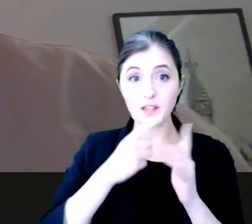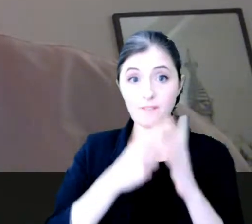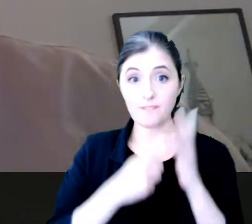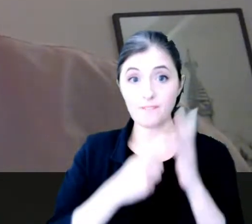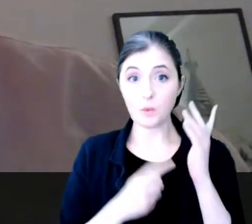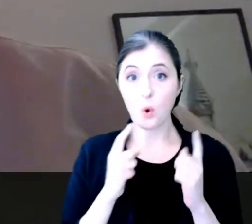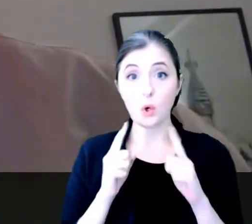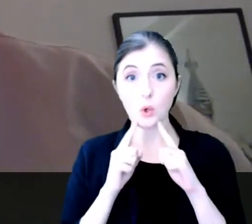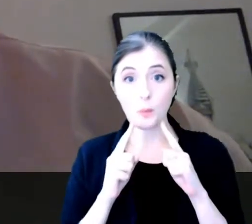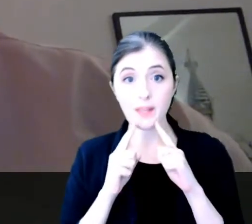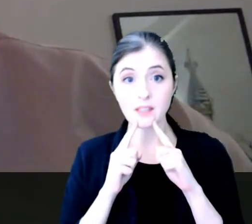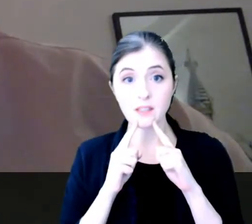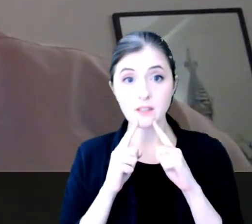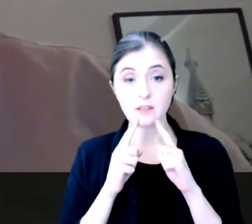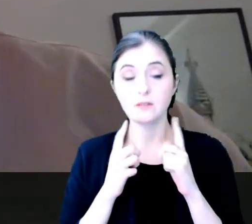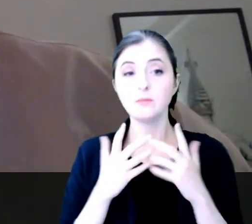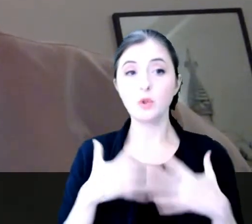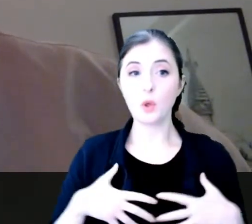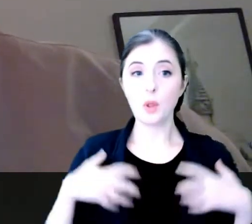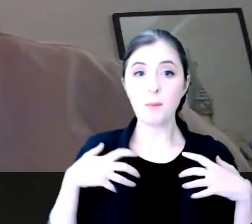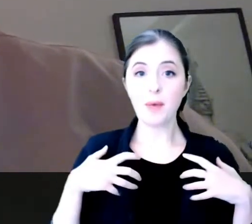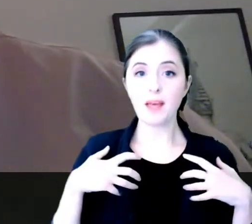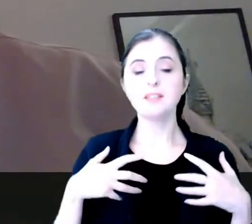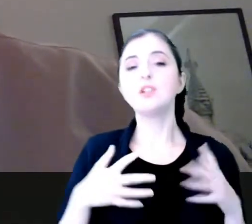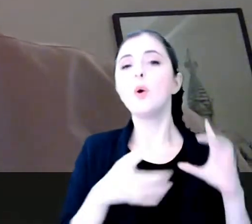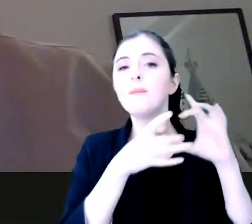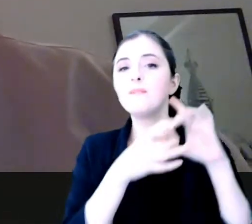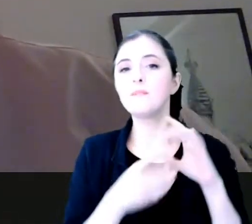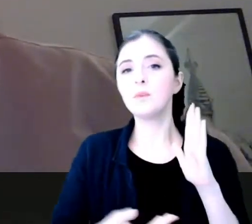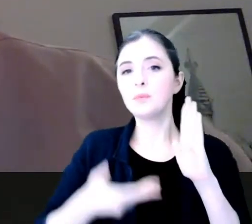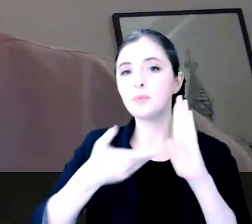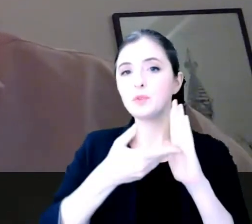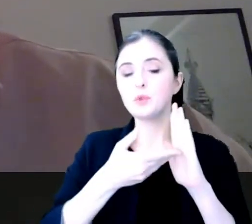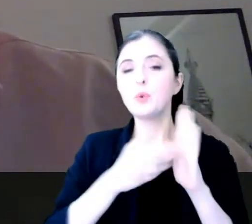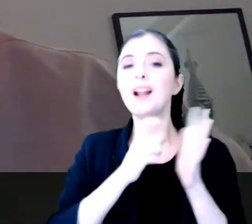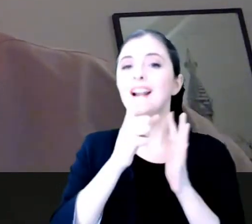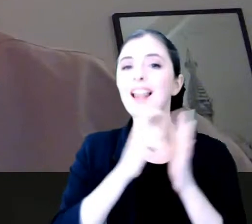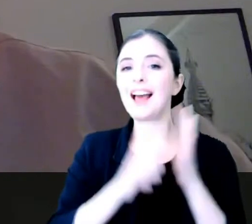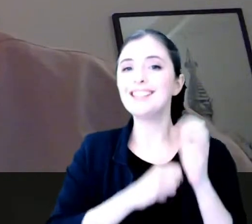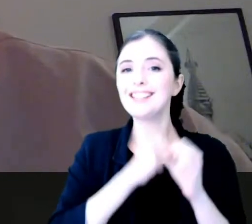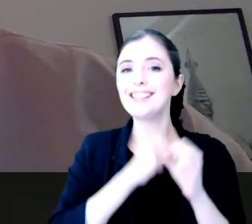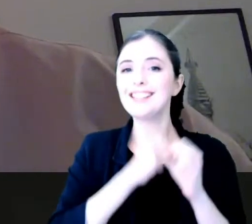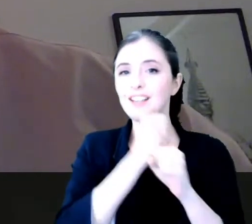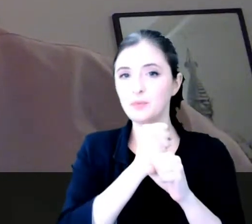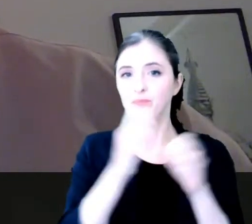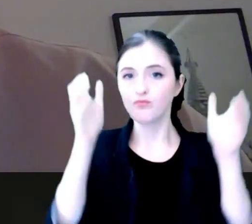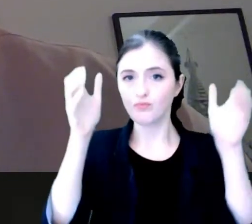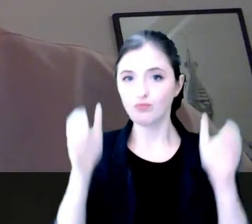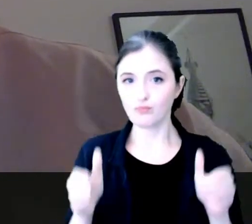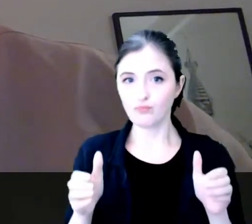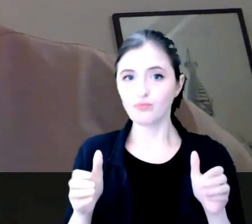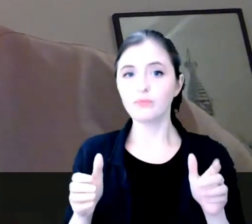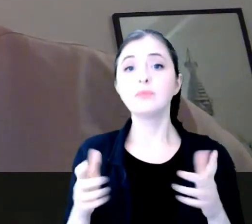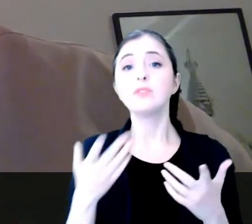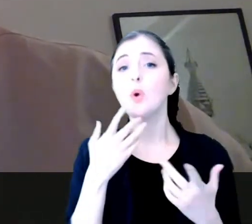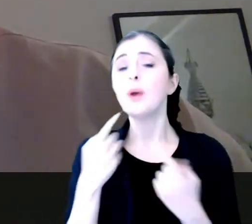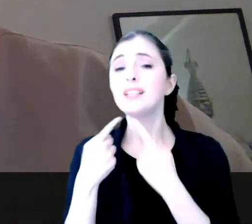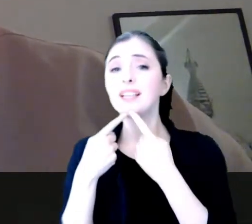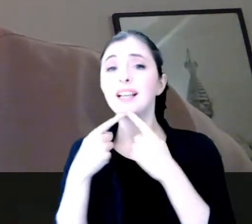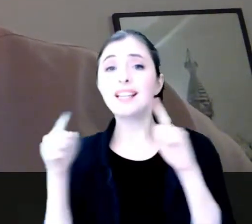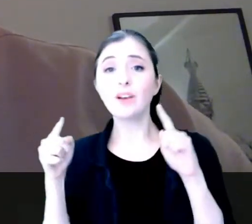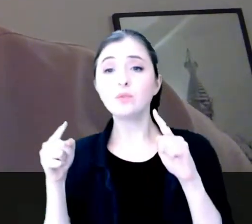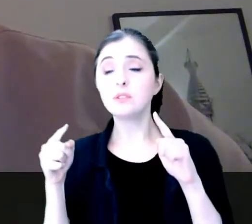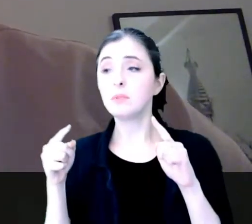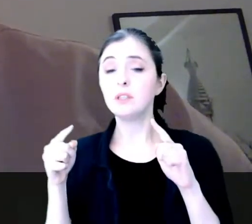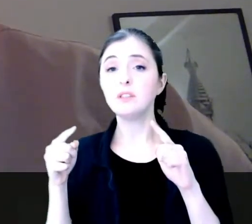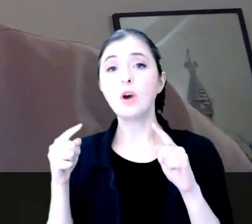the Mayor has said? Firstly, on cladding, whilst we've had the announcement from the Minister of up to £5